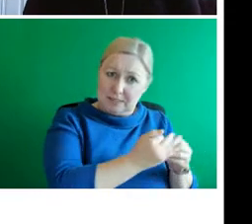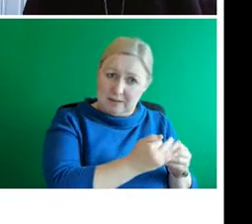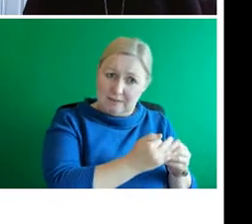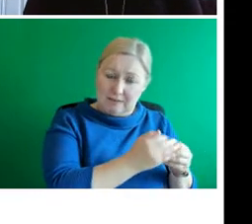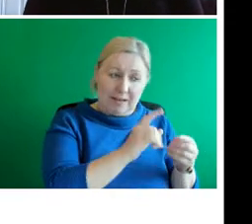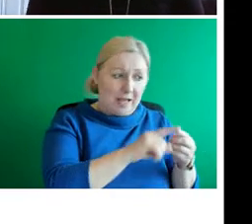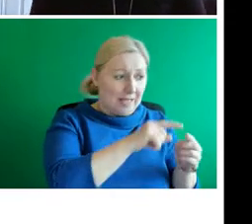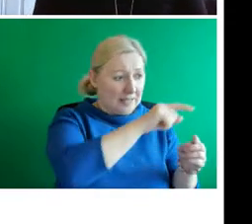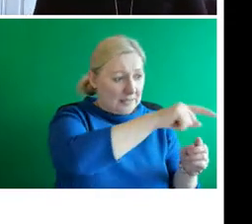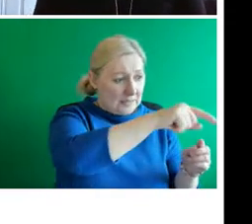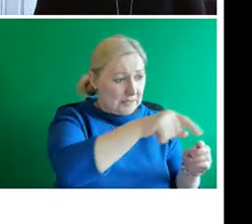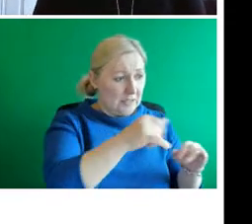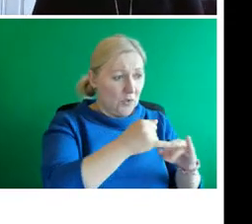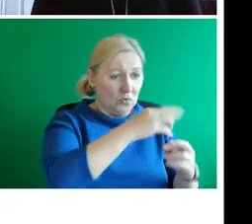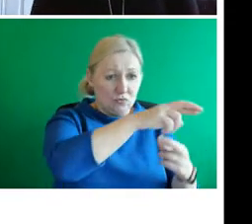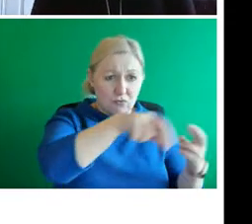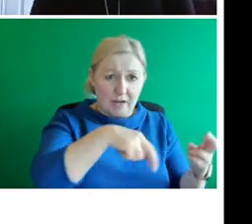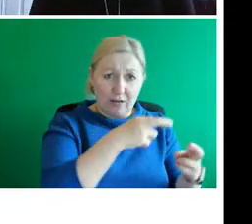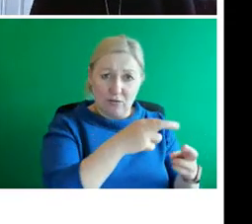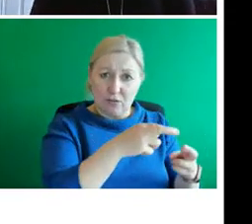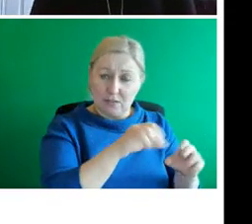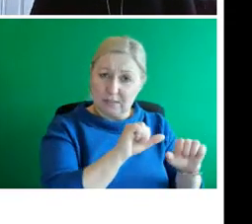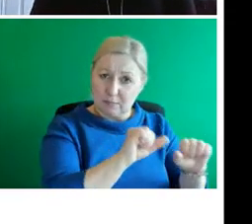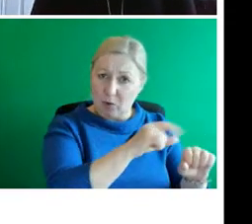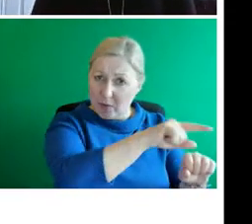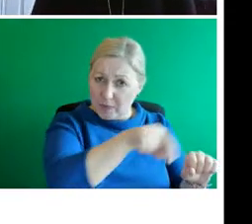stress. So thank you very much.